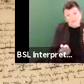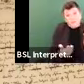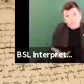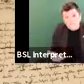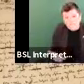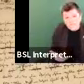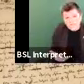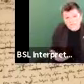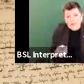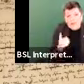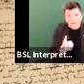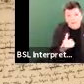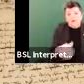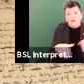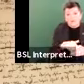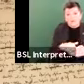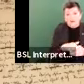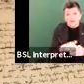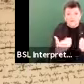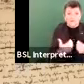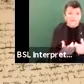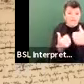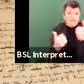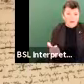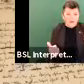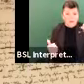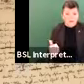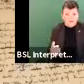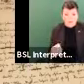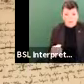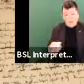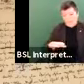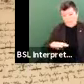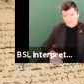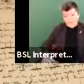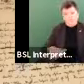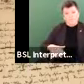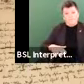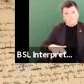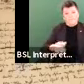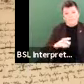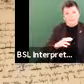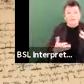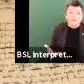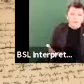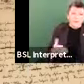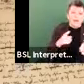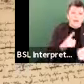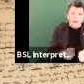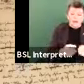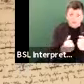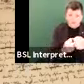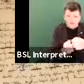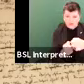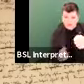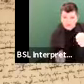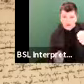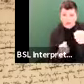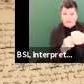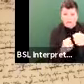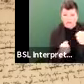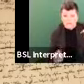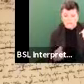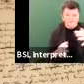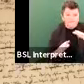this context of divide between the top and the bottom of society and the stretch at the middle, because there is no middle